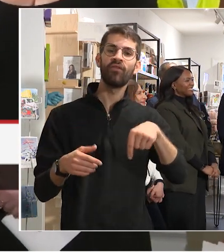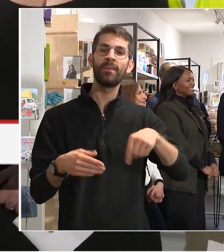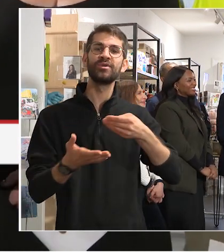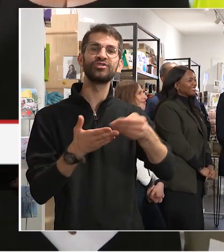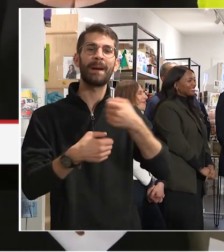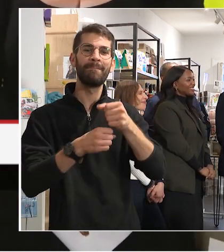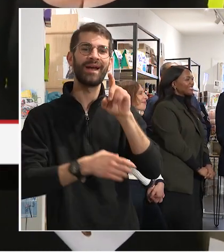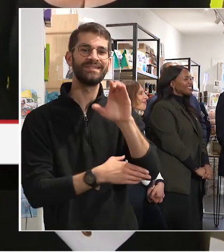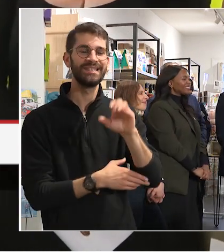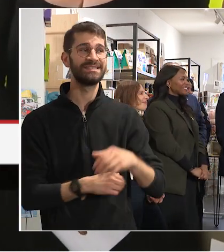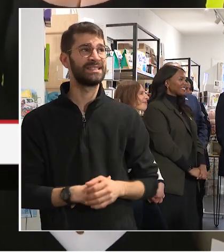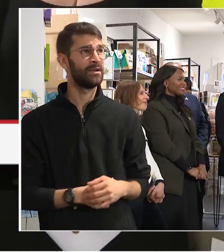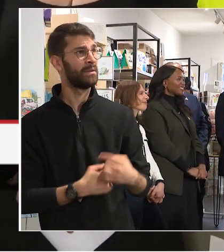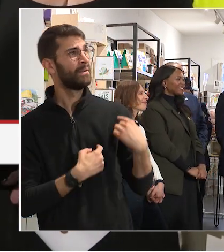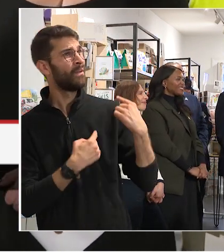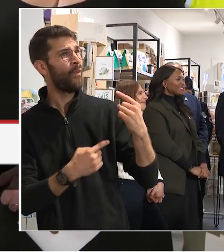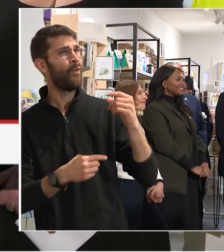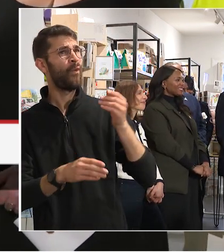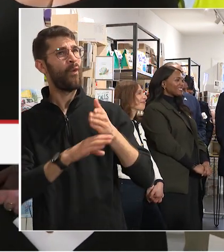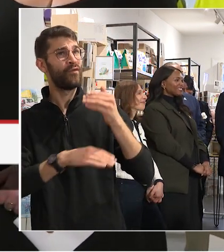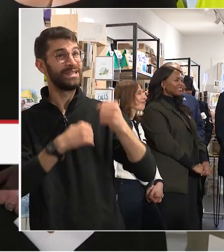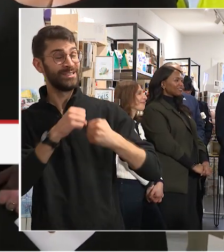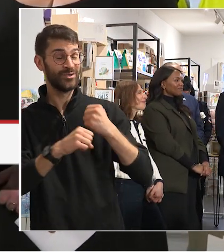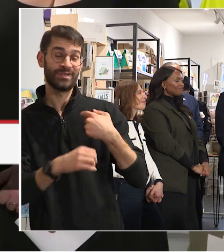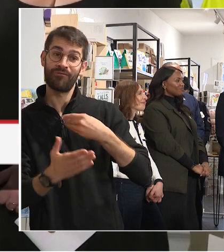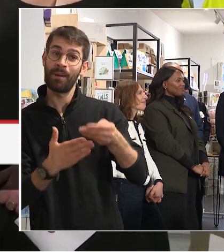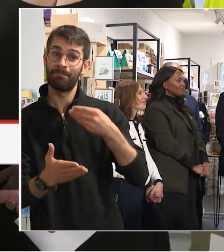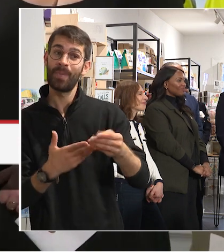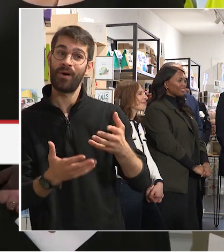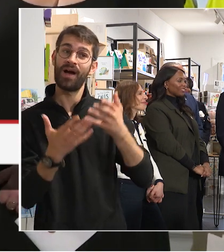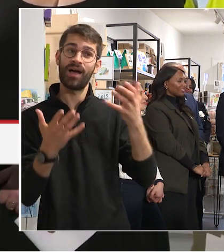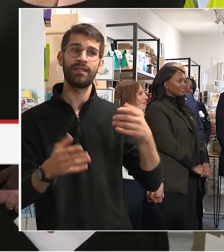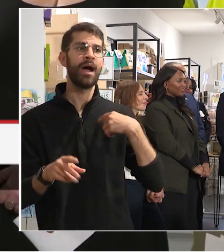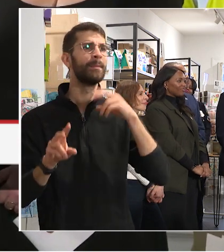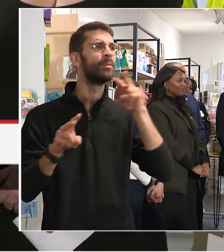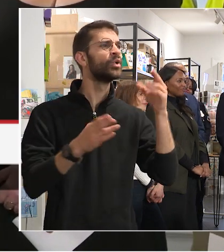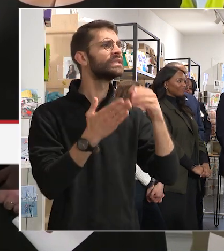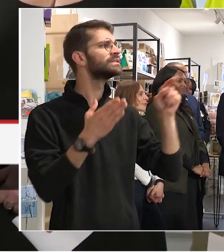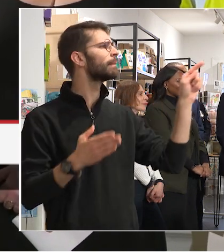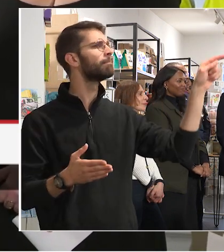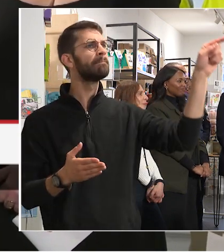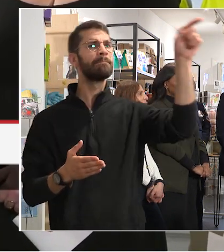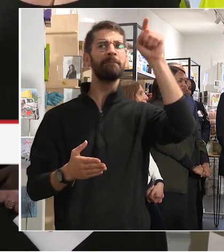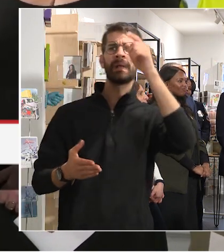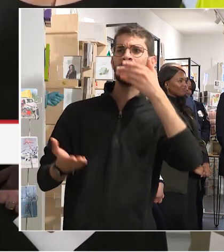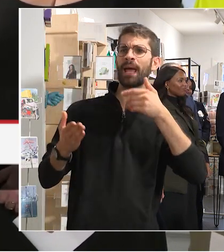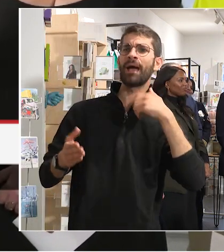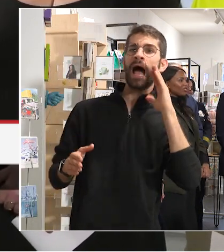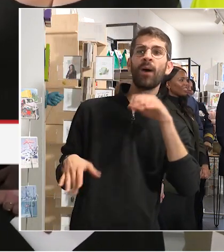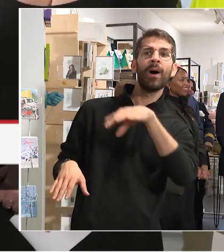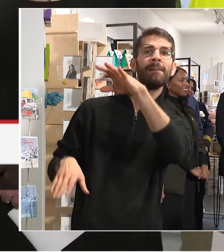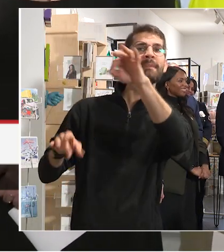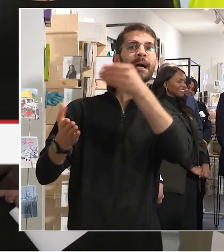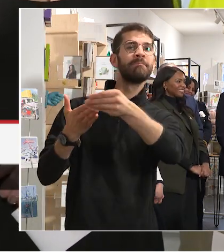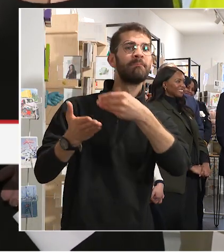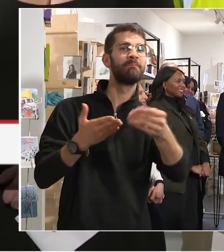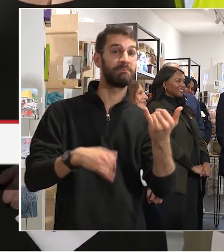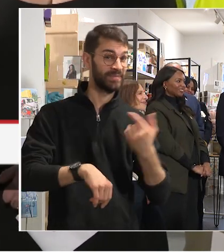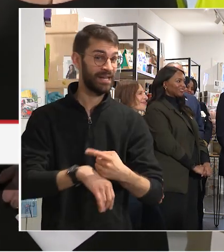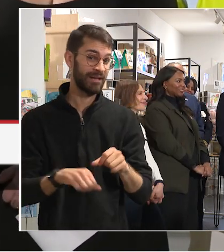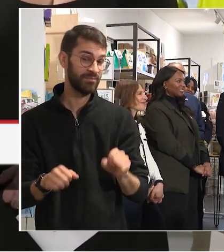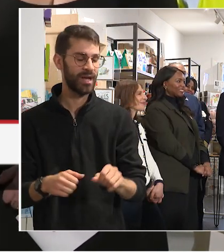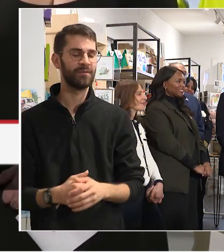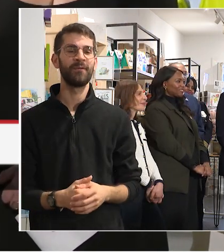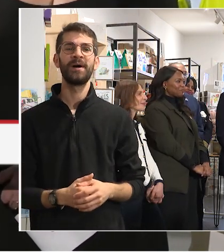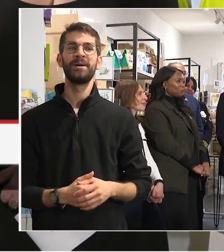I can't even tell you. Over the years, I've bought a lot, and I'm looking at some things that I may pick up today. I